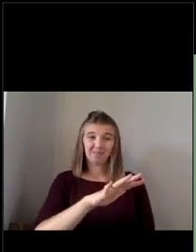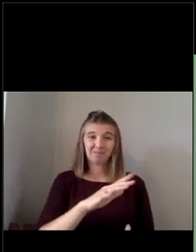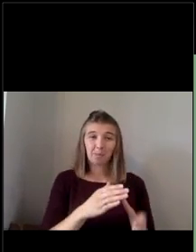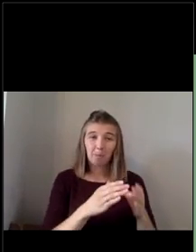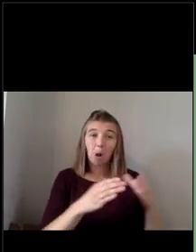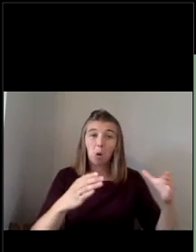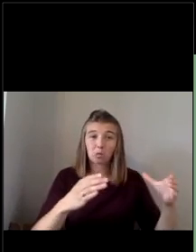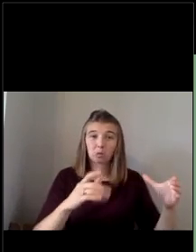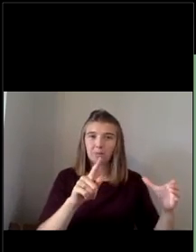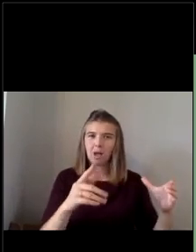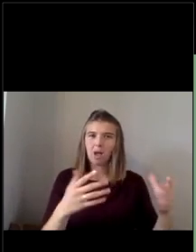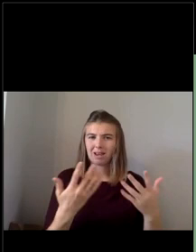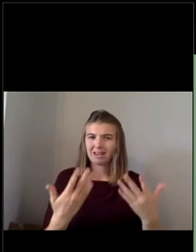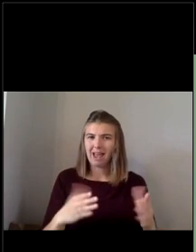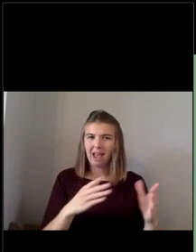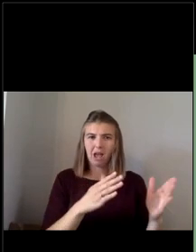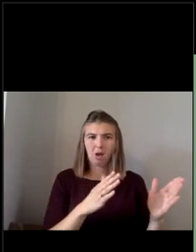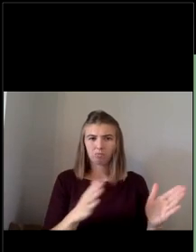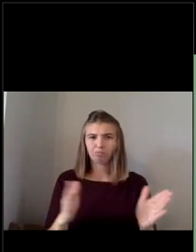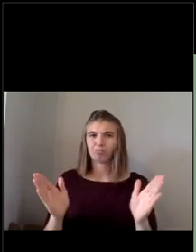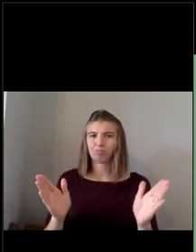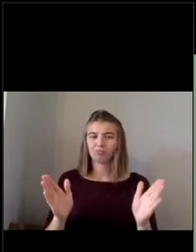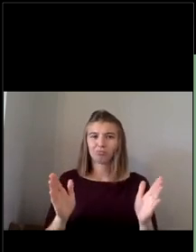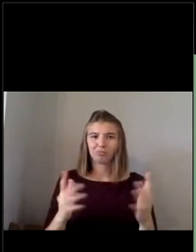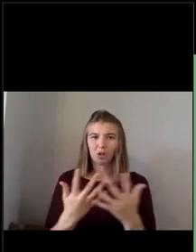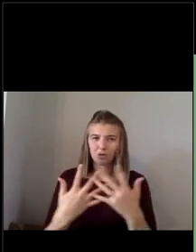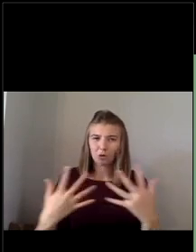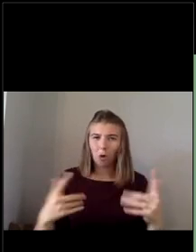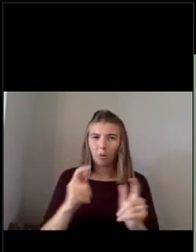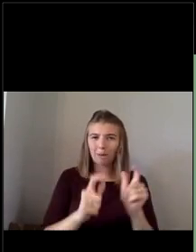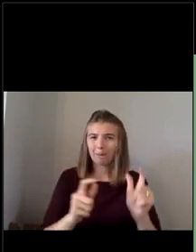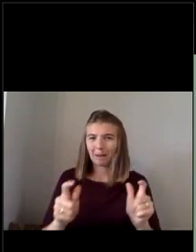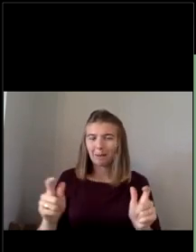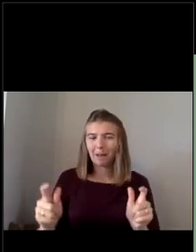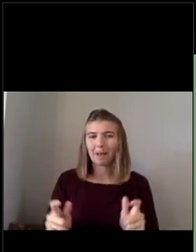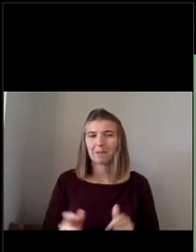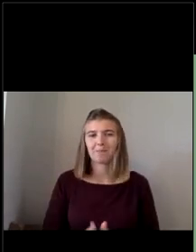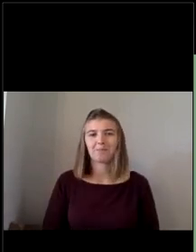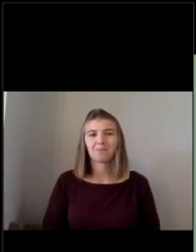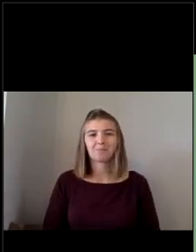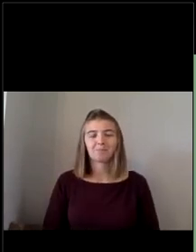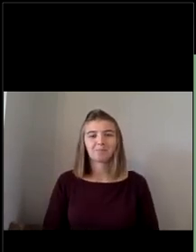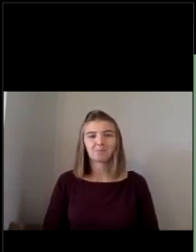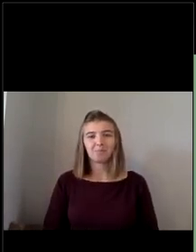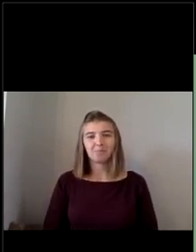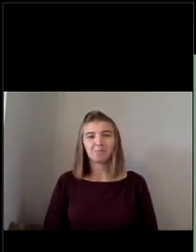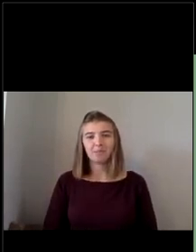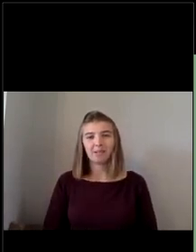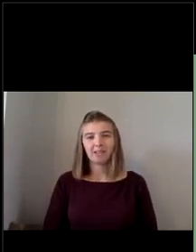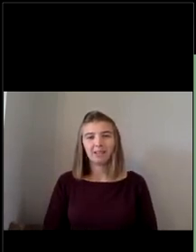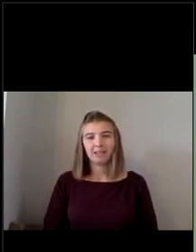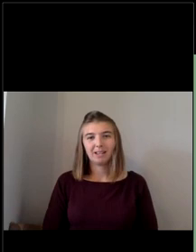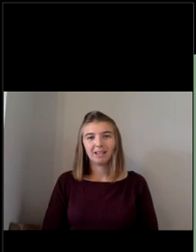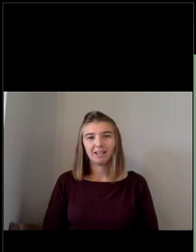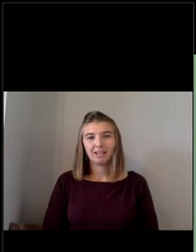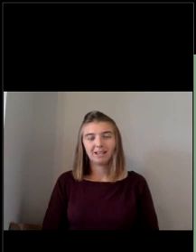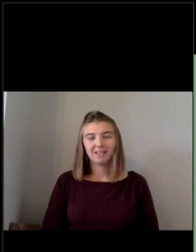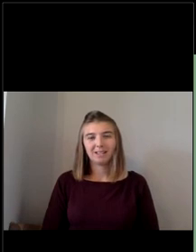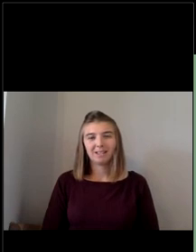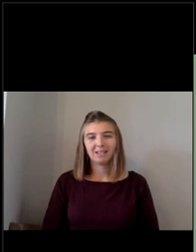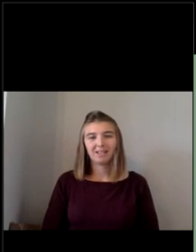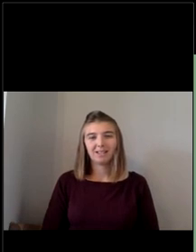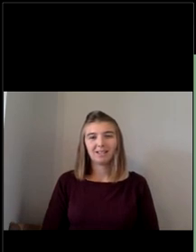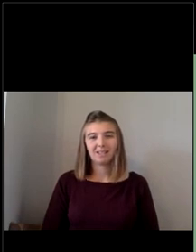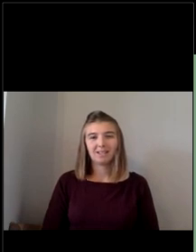example, Meza and Grant, respectively, 2003, 95, 1997, all seem to support this